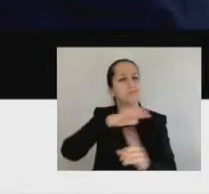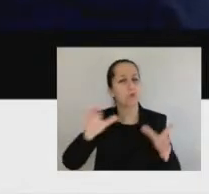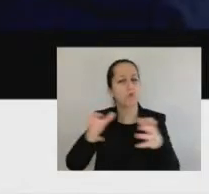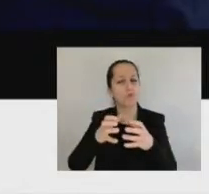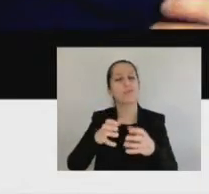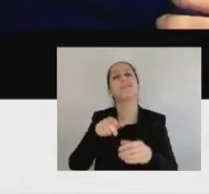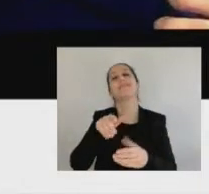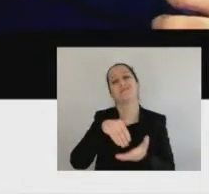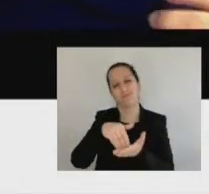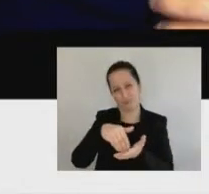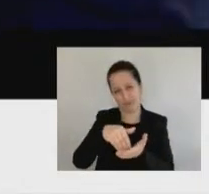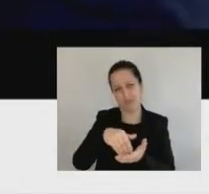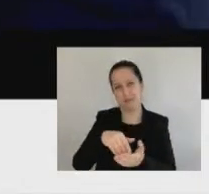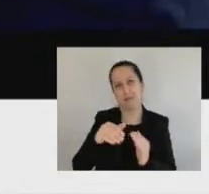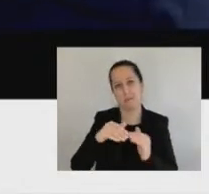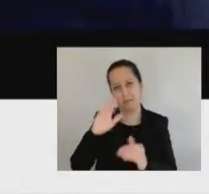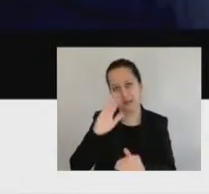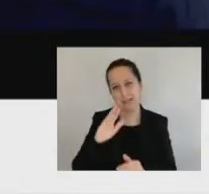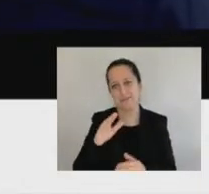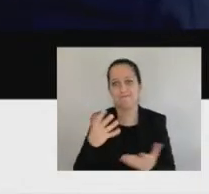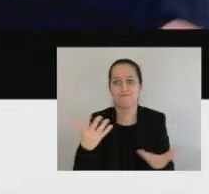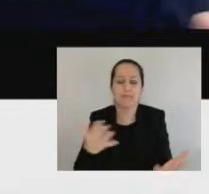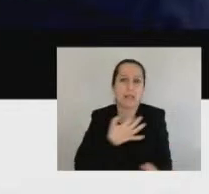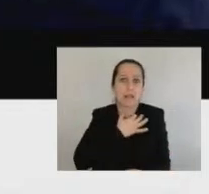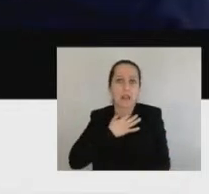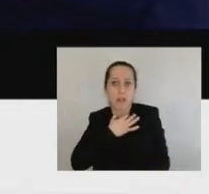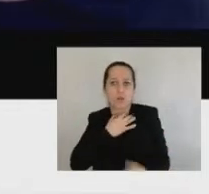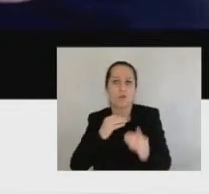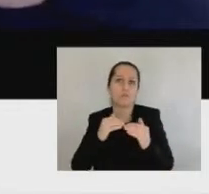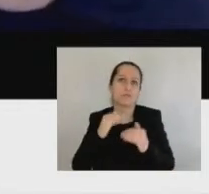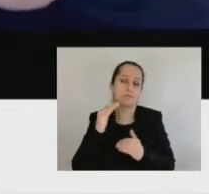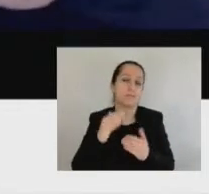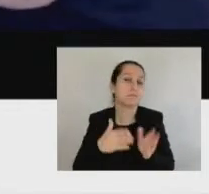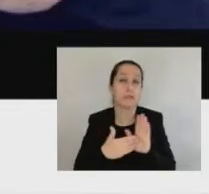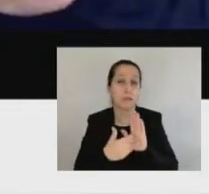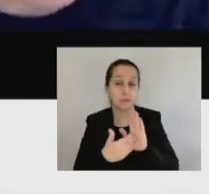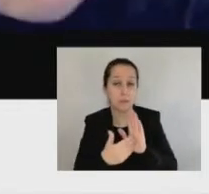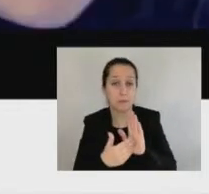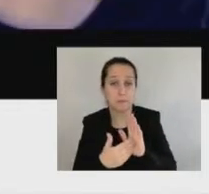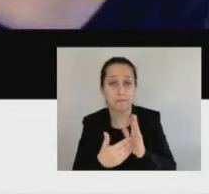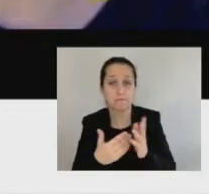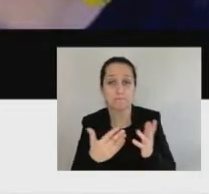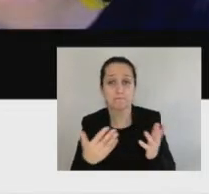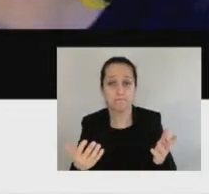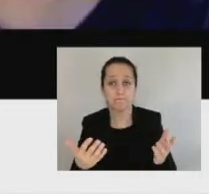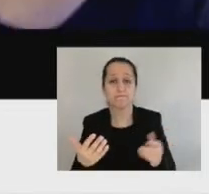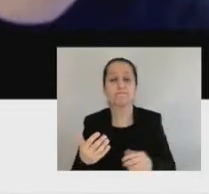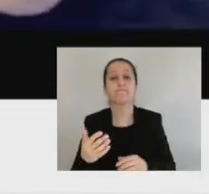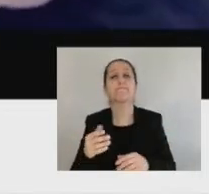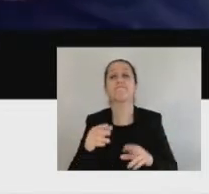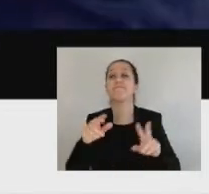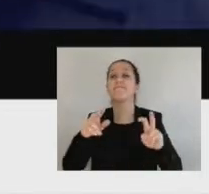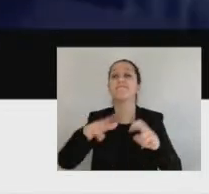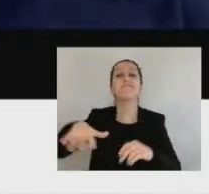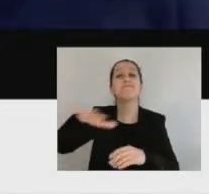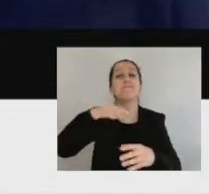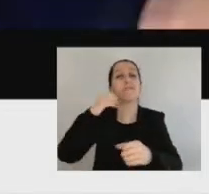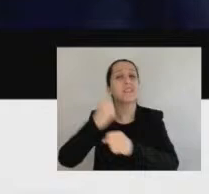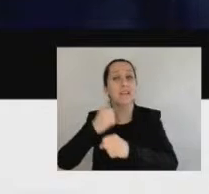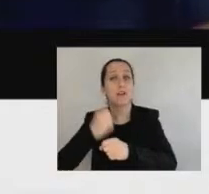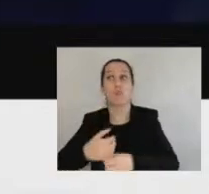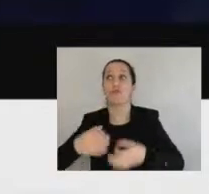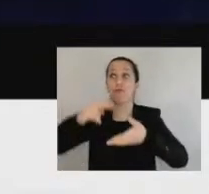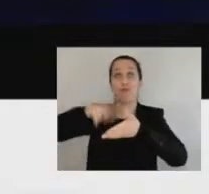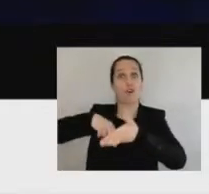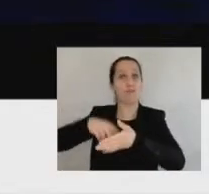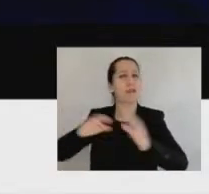pre-existing structural elements that gave certain groups a situation of higher risk. For example, the world of